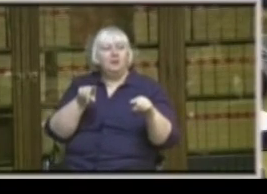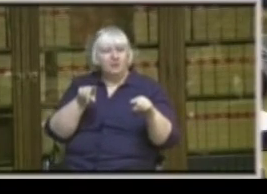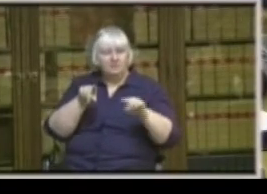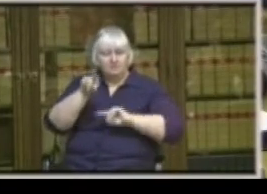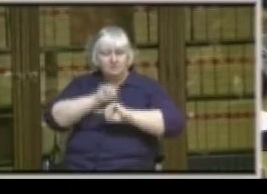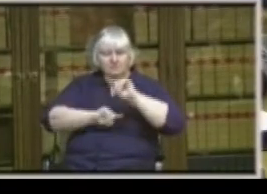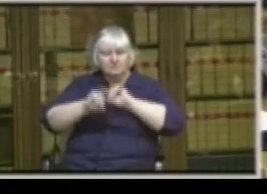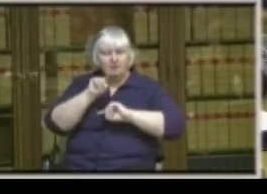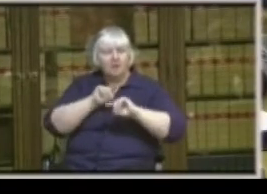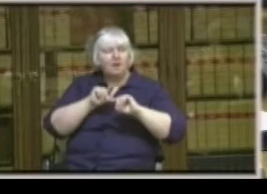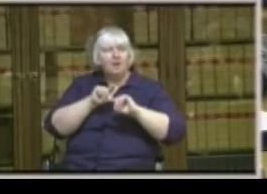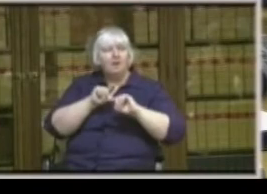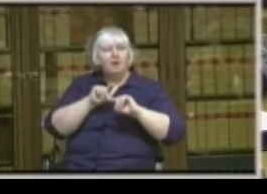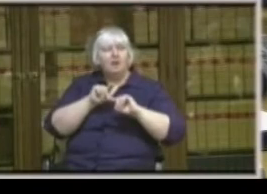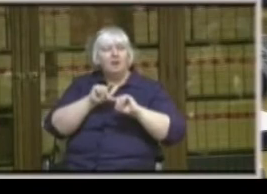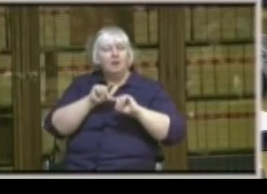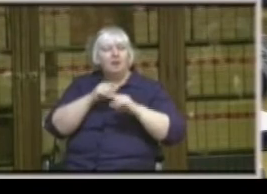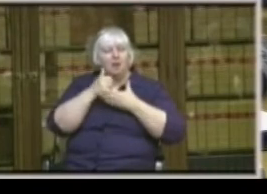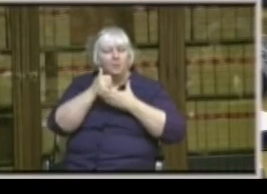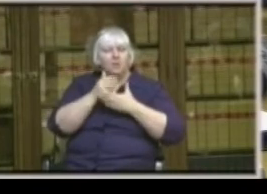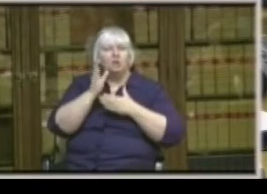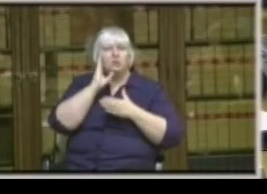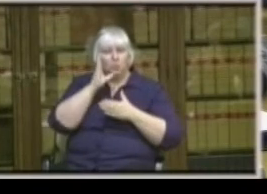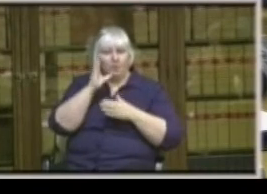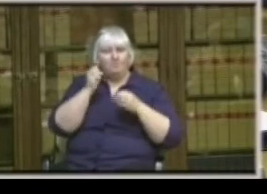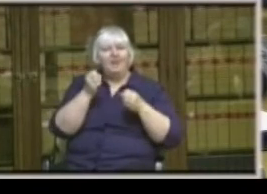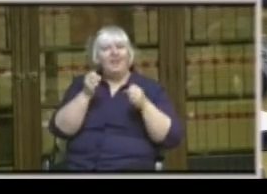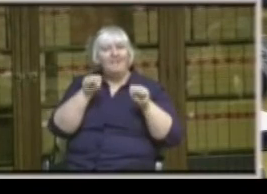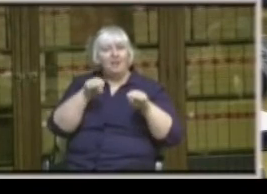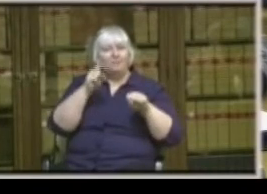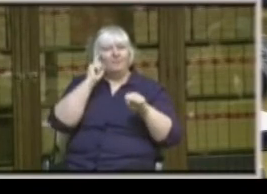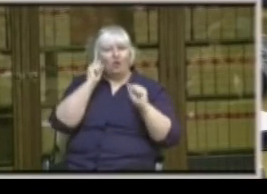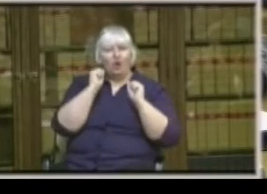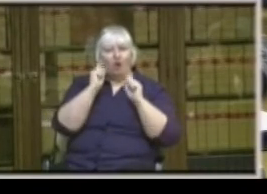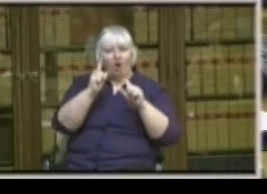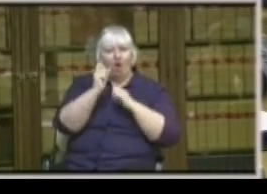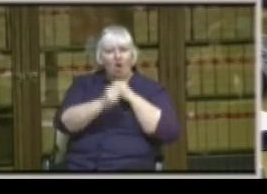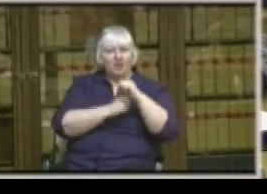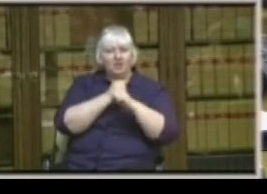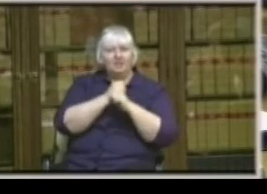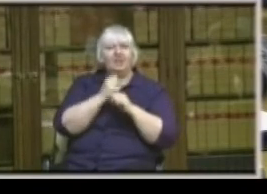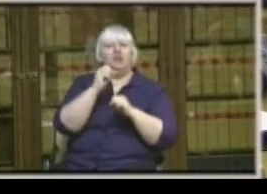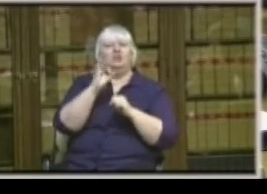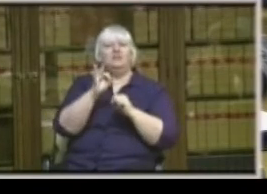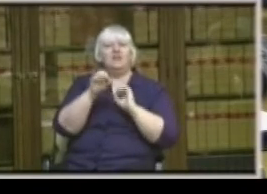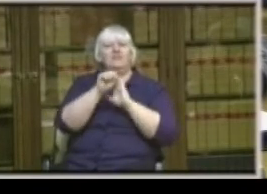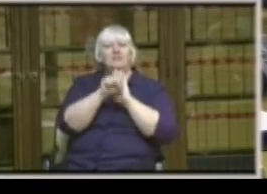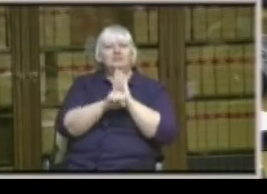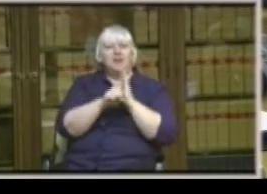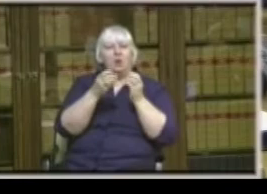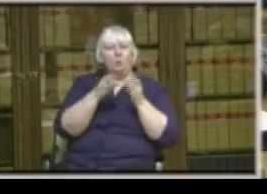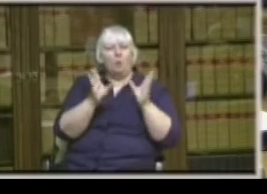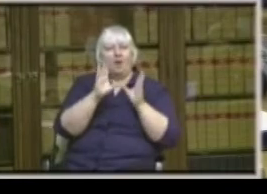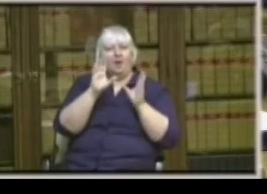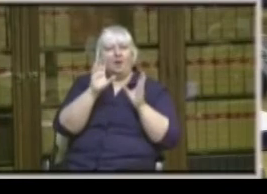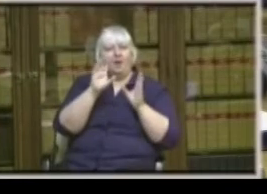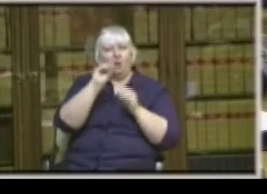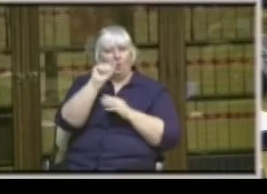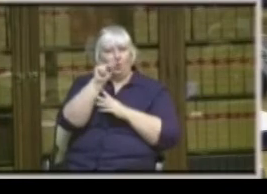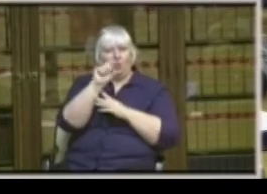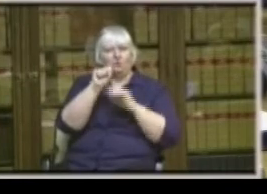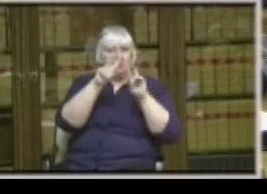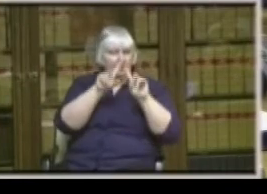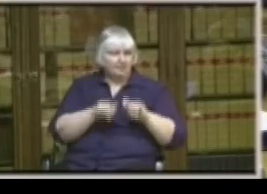signing accommodation would be available for all years of the Oaks statewide assessment. So beginning the first year